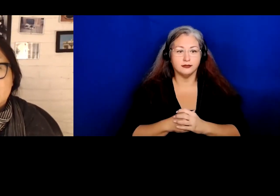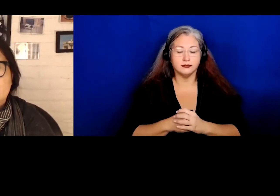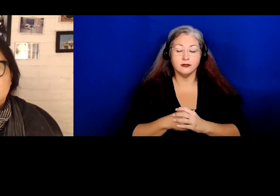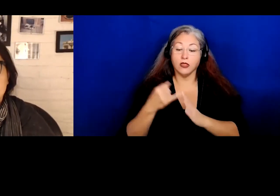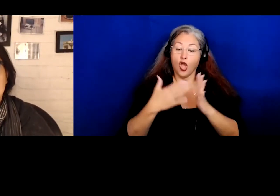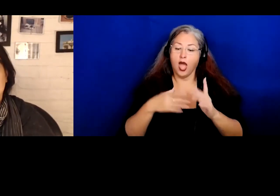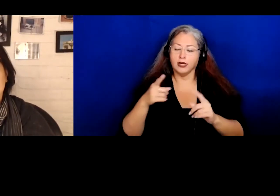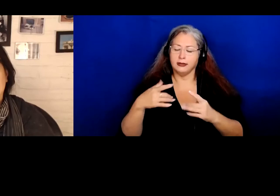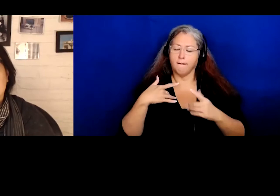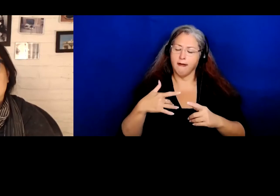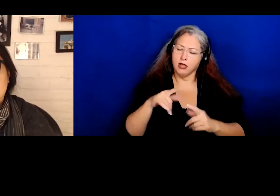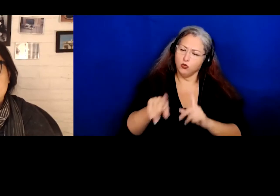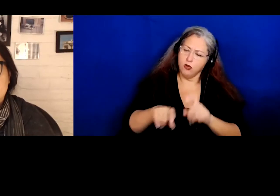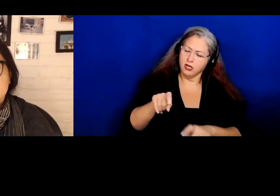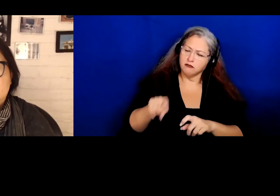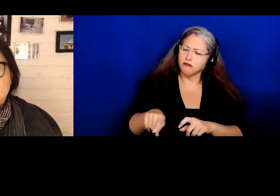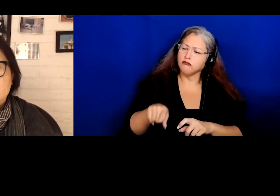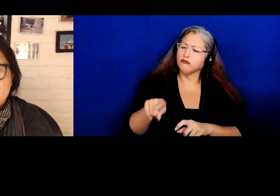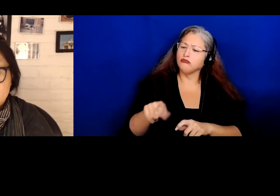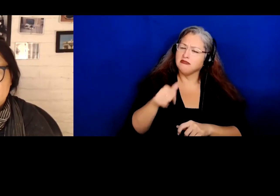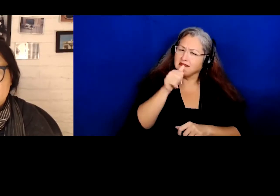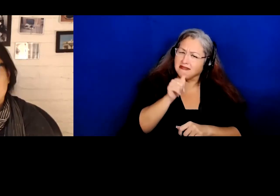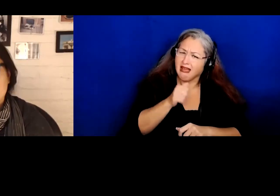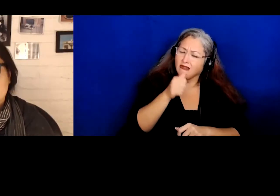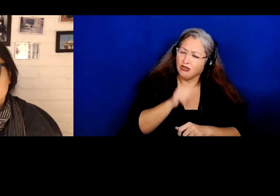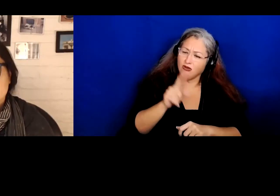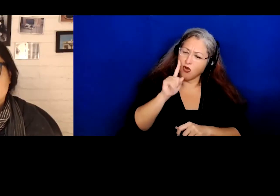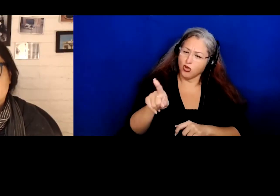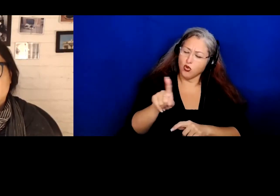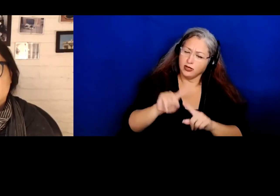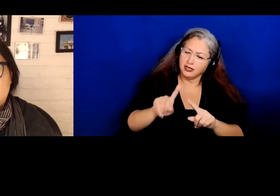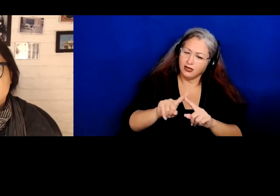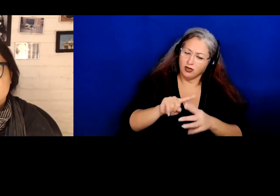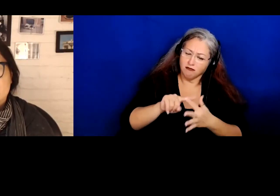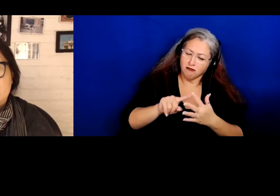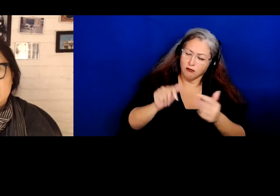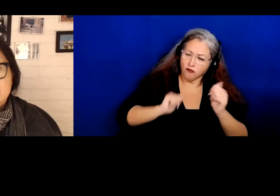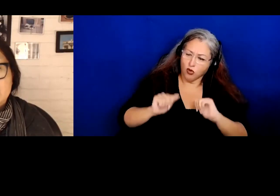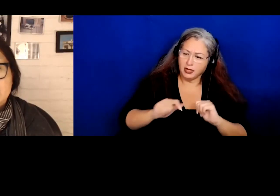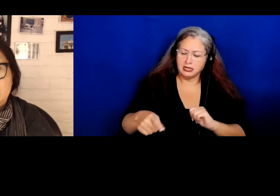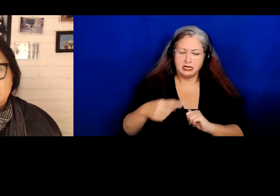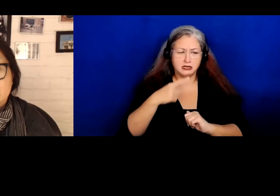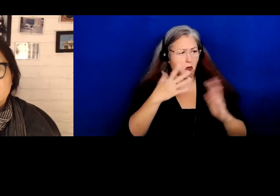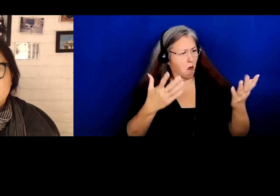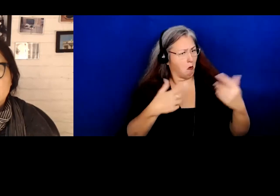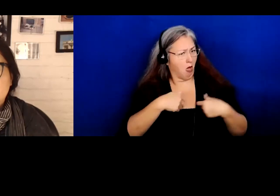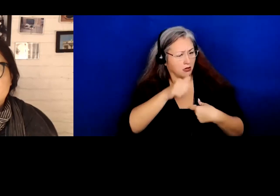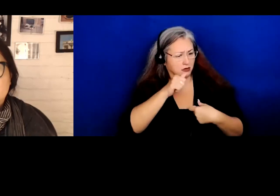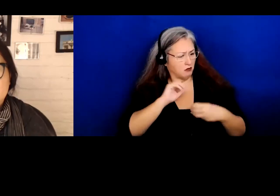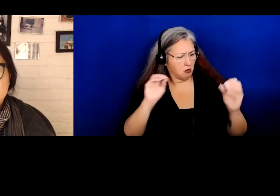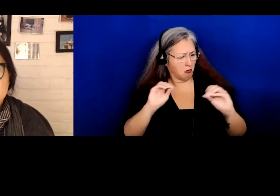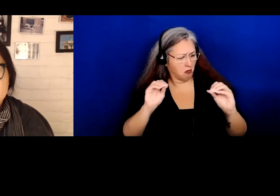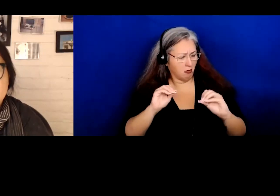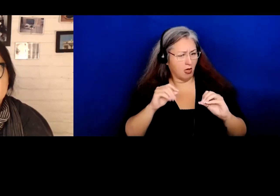artist is often asked how much he suffered to make his performances. He replies that he didn't suffer, that